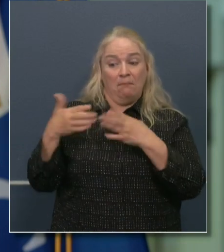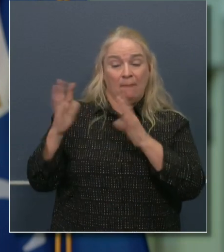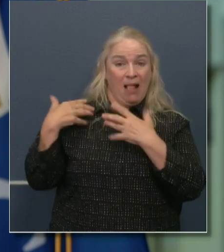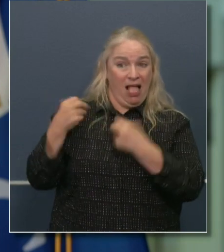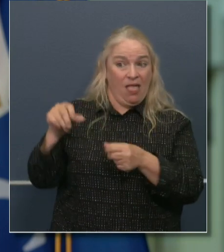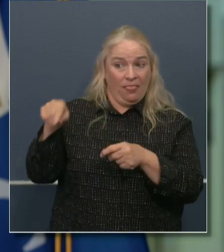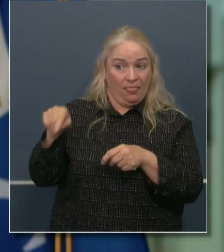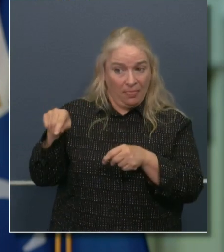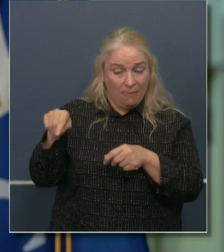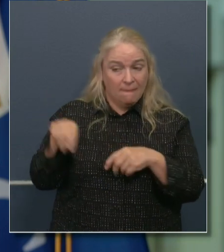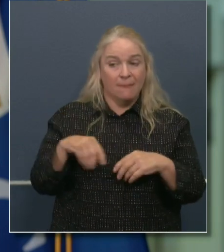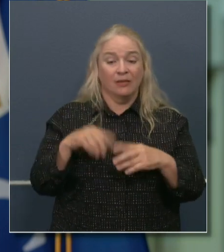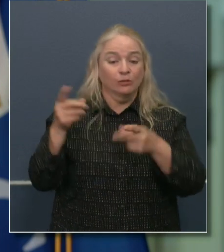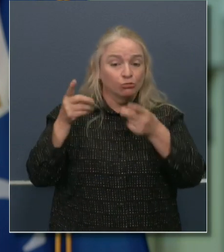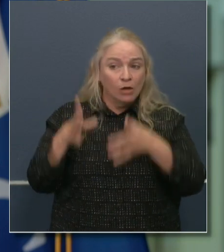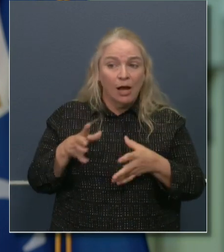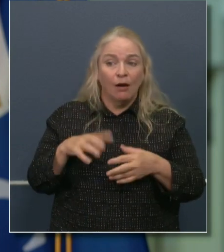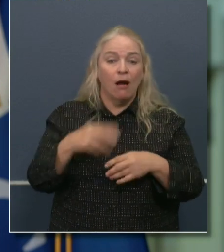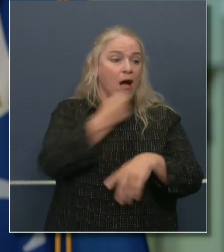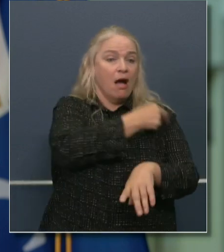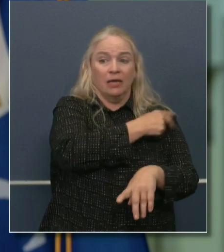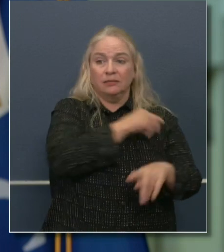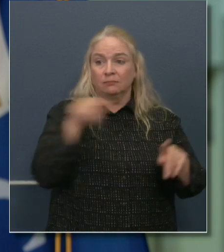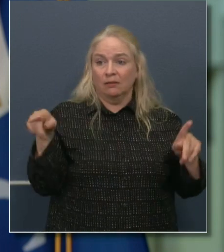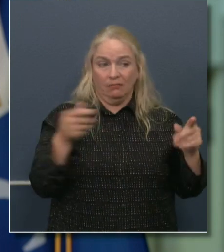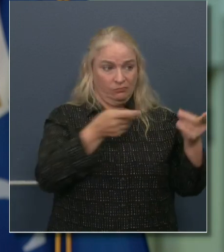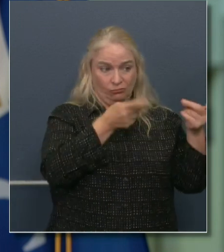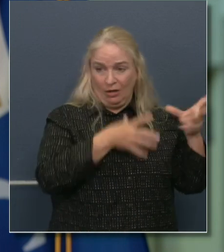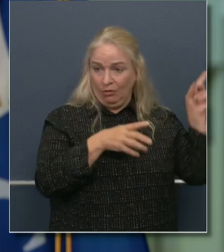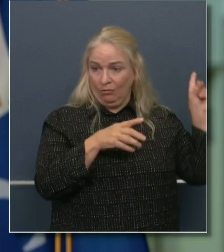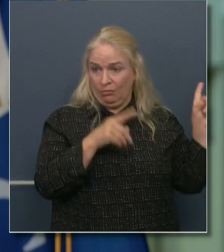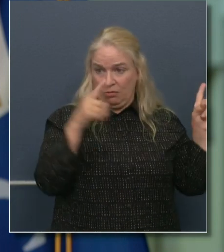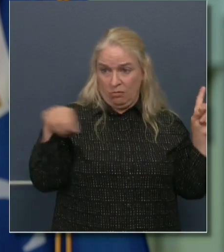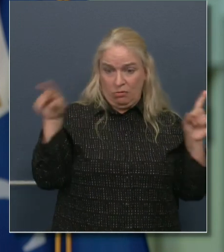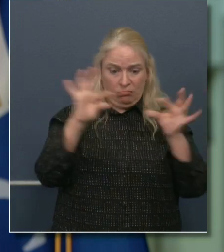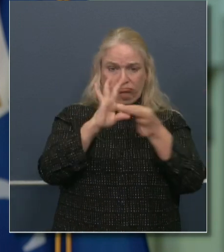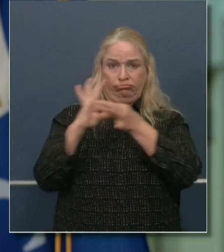system, and with our health team here in the state of